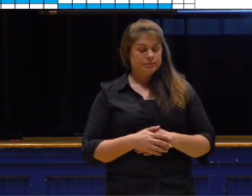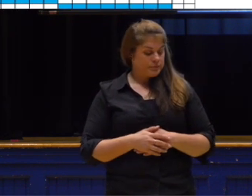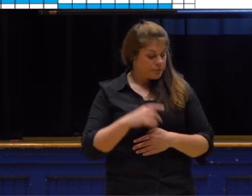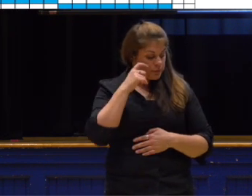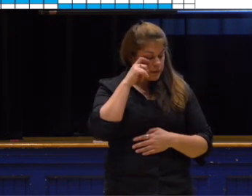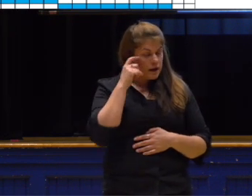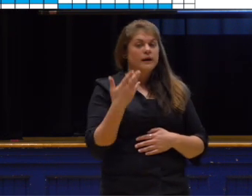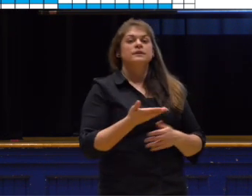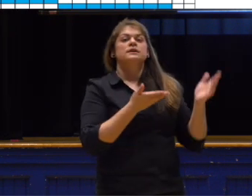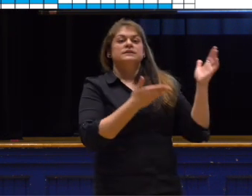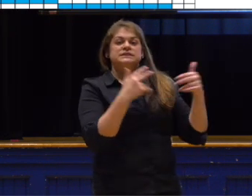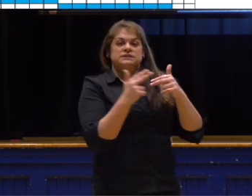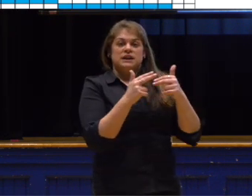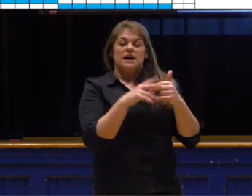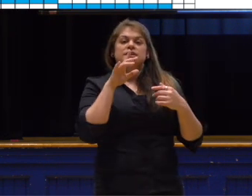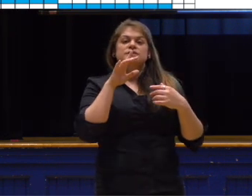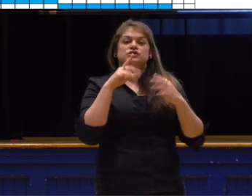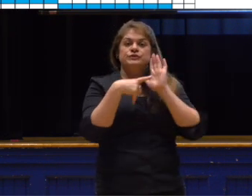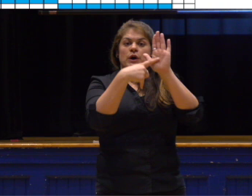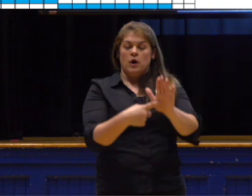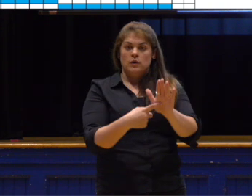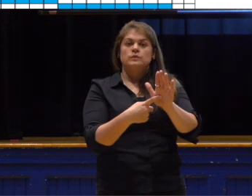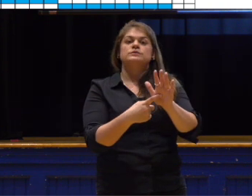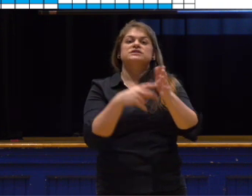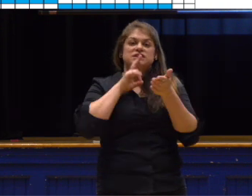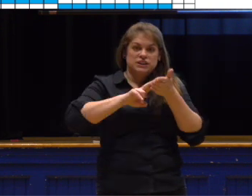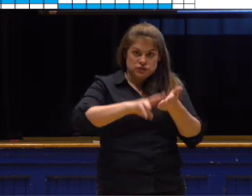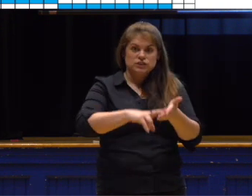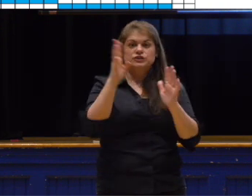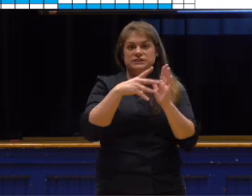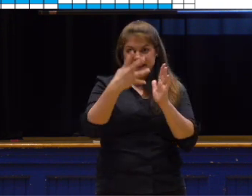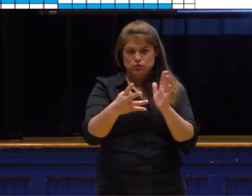This slide depicts the contractor's project schedule. It's an overview.